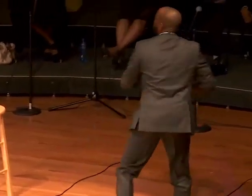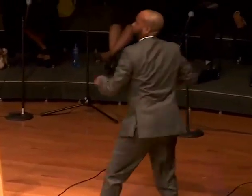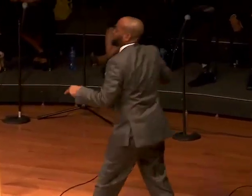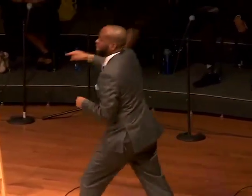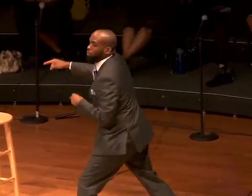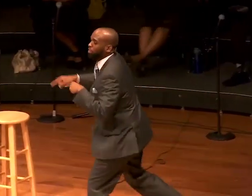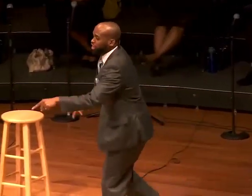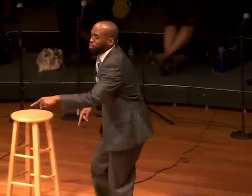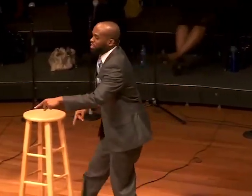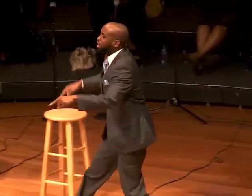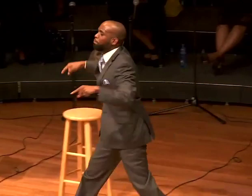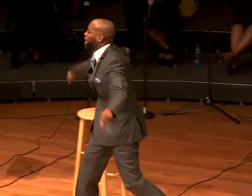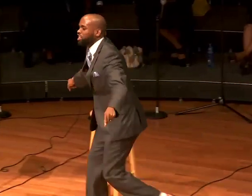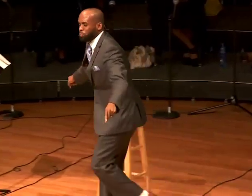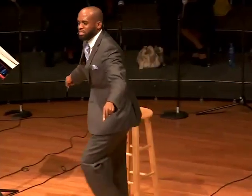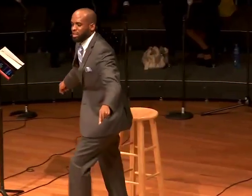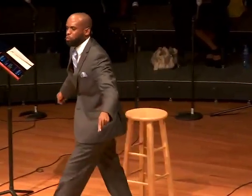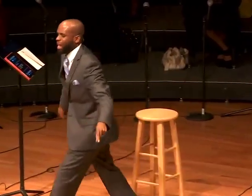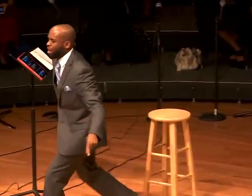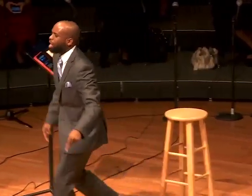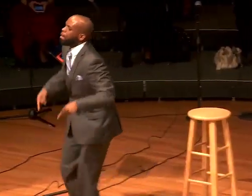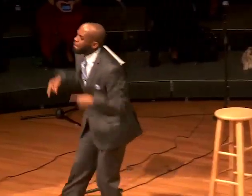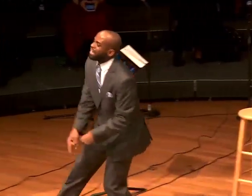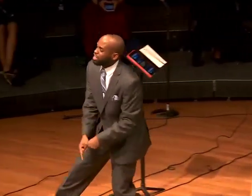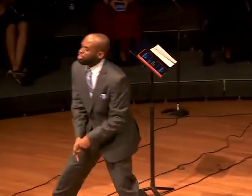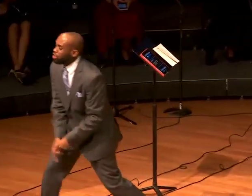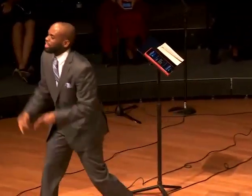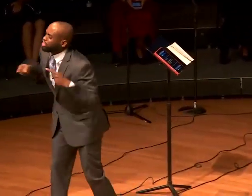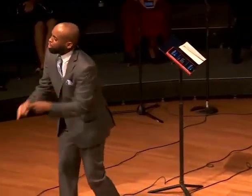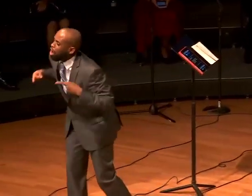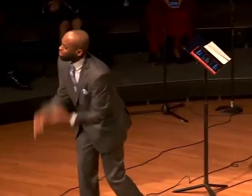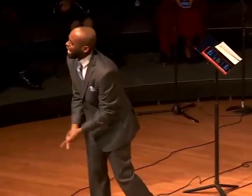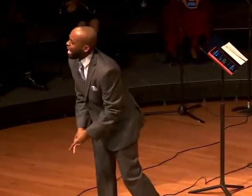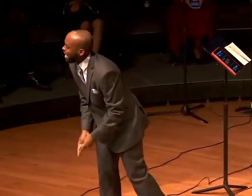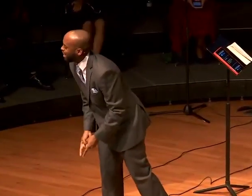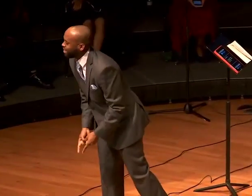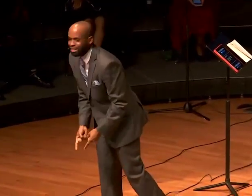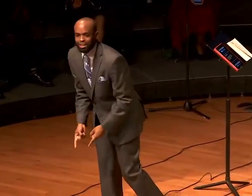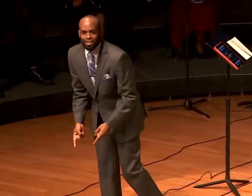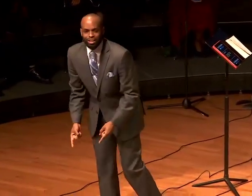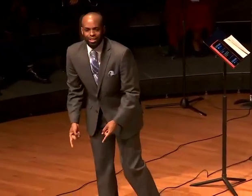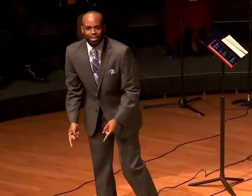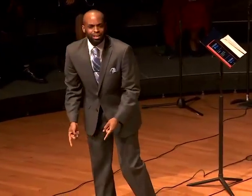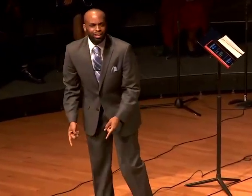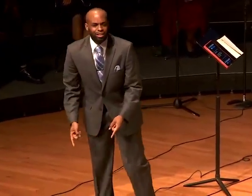me from chilling with you in some basement somewhere, making sure that you're okay.